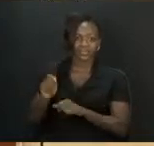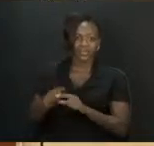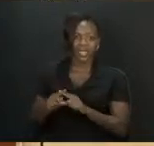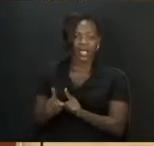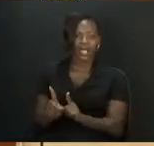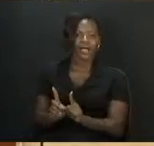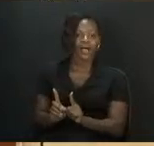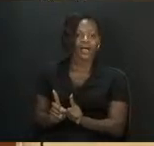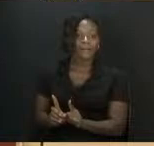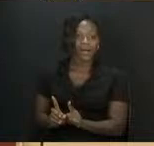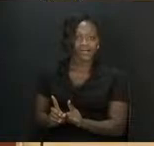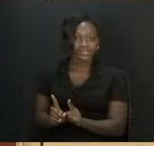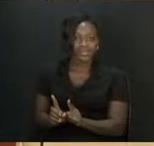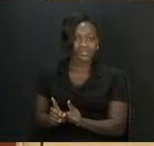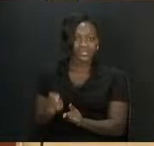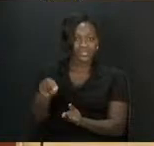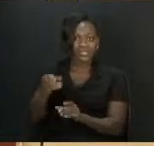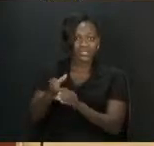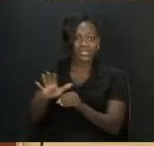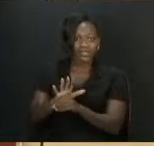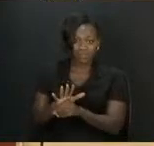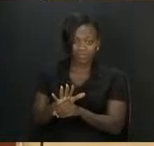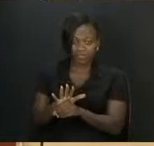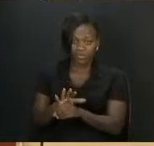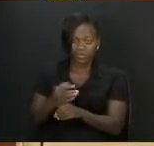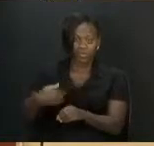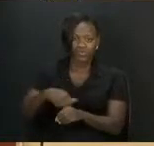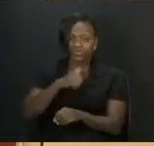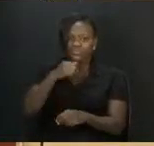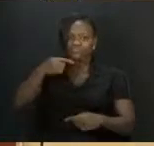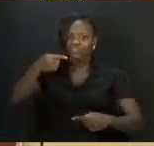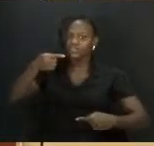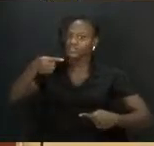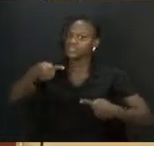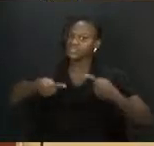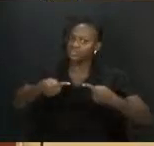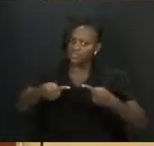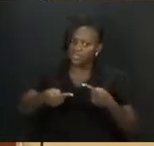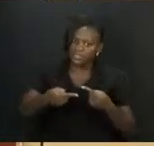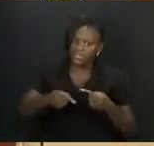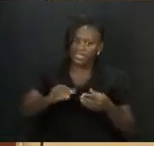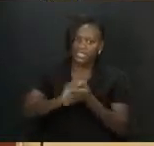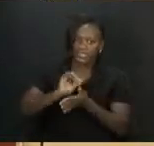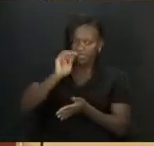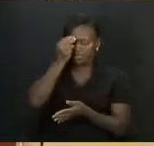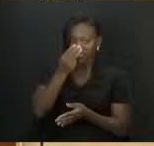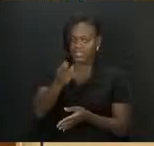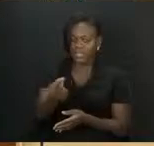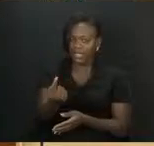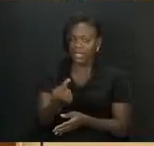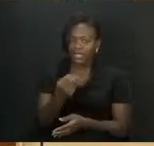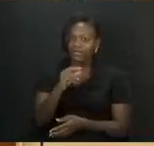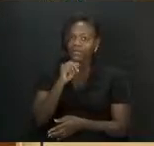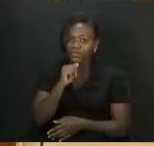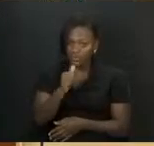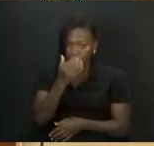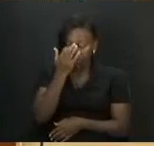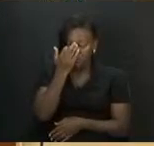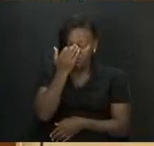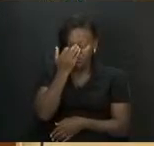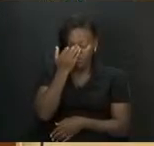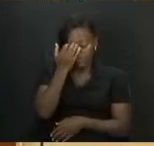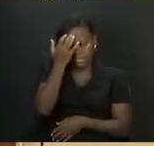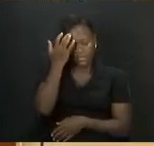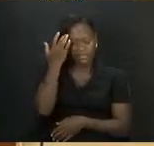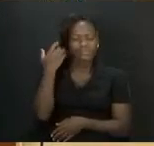guided. We are not litigating on whether the minister was here or not. The minister cannot come here